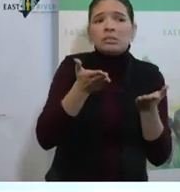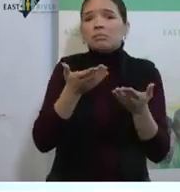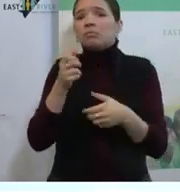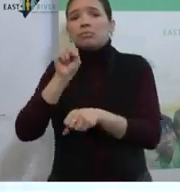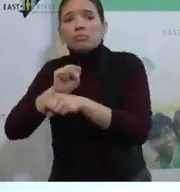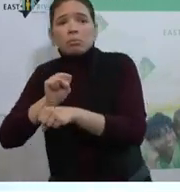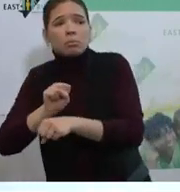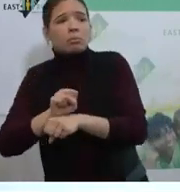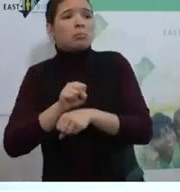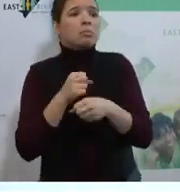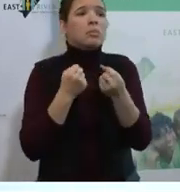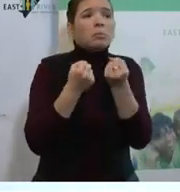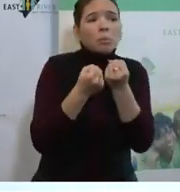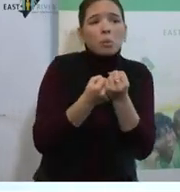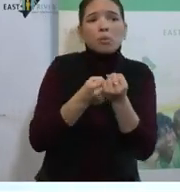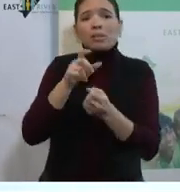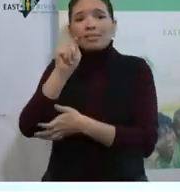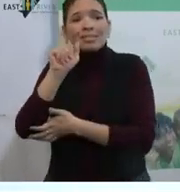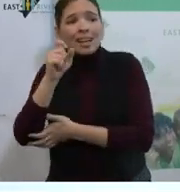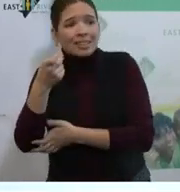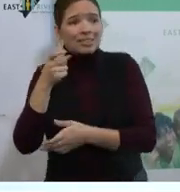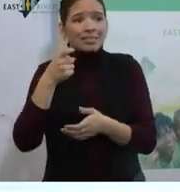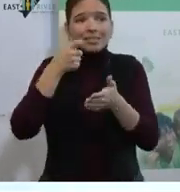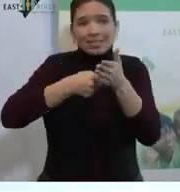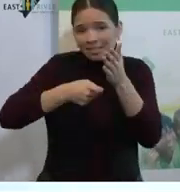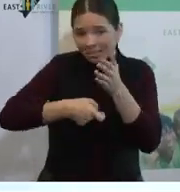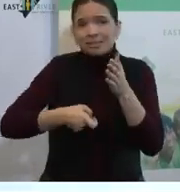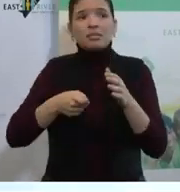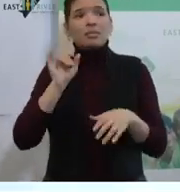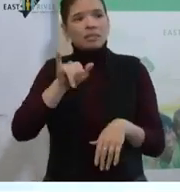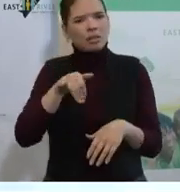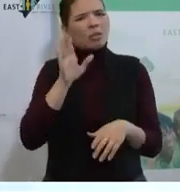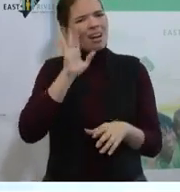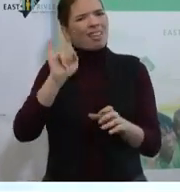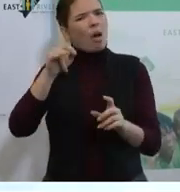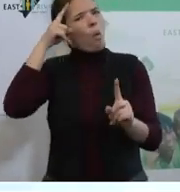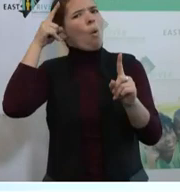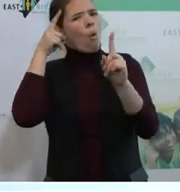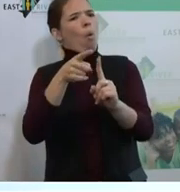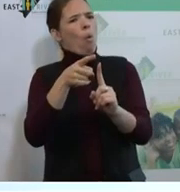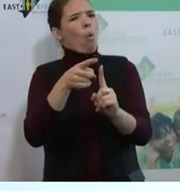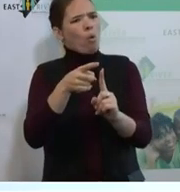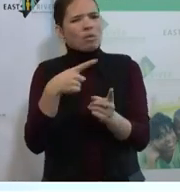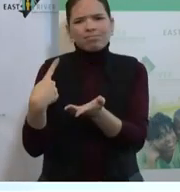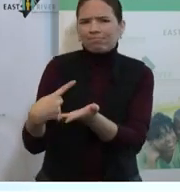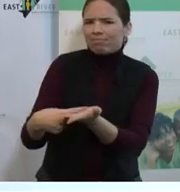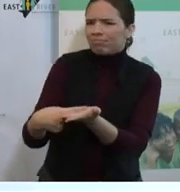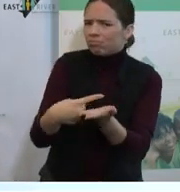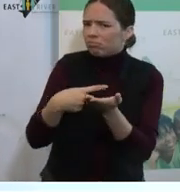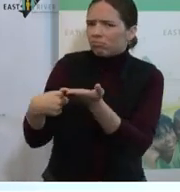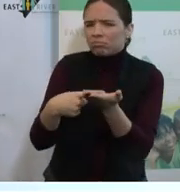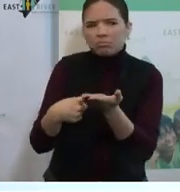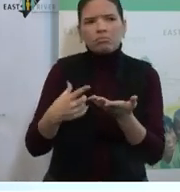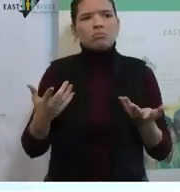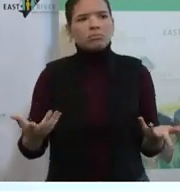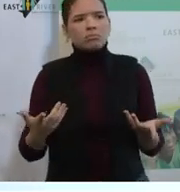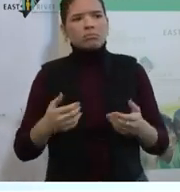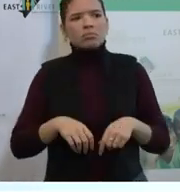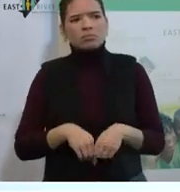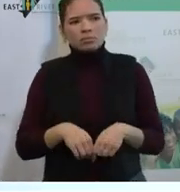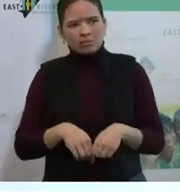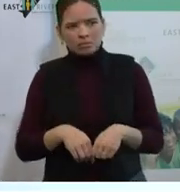supports, which is what we're talking about today. So just remember, when you hear East River Family